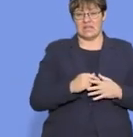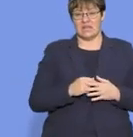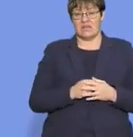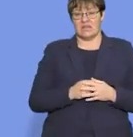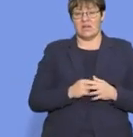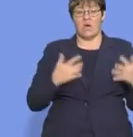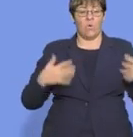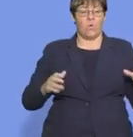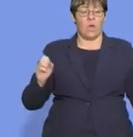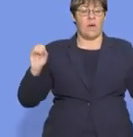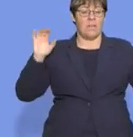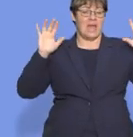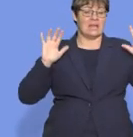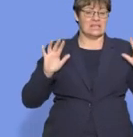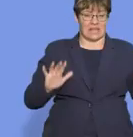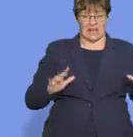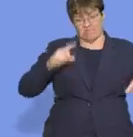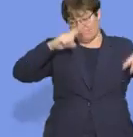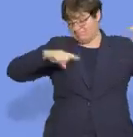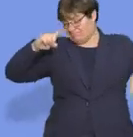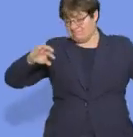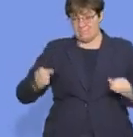its amazing diversity.